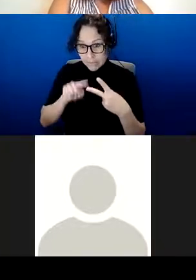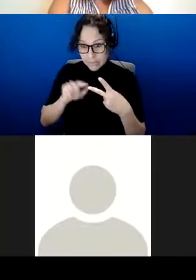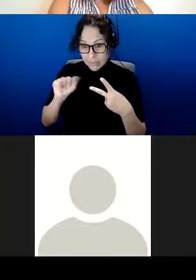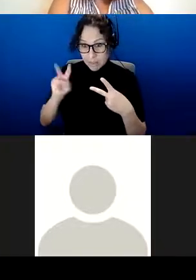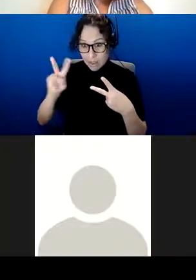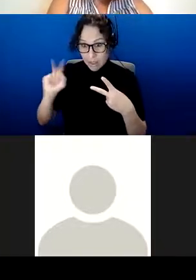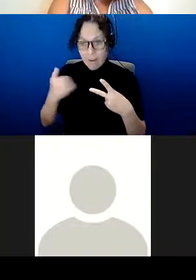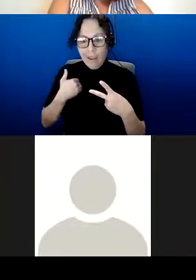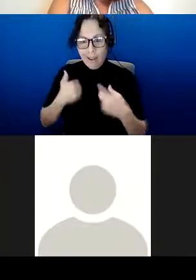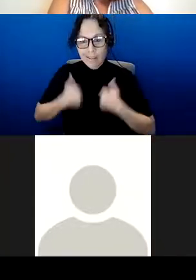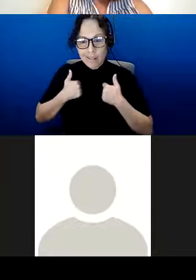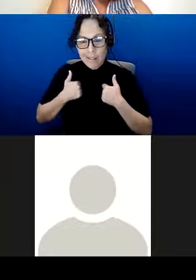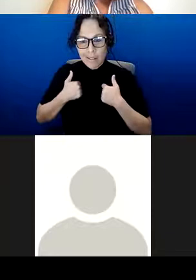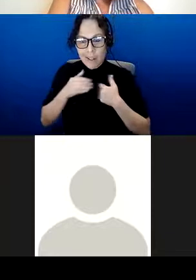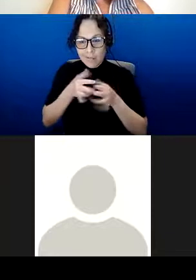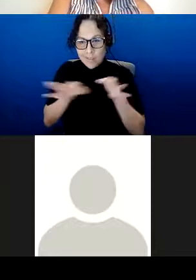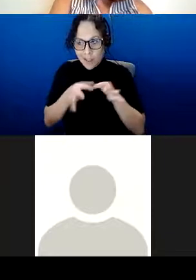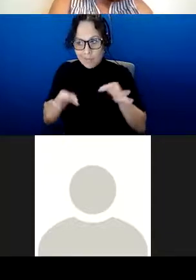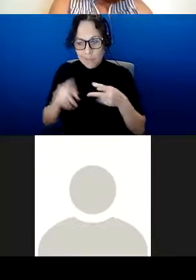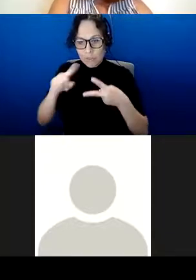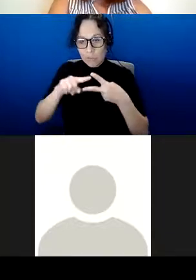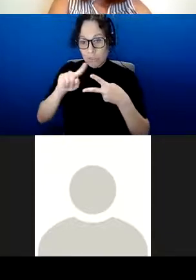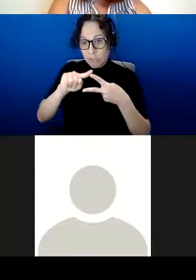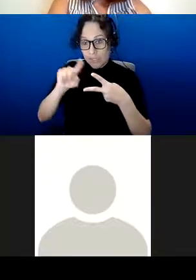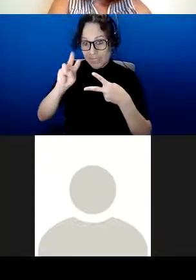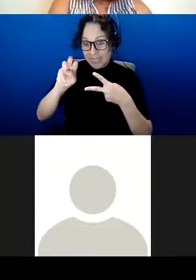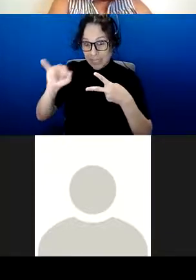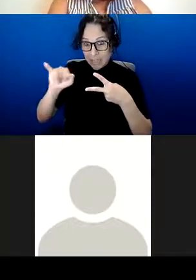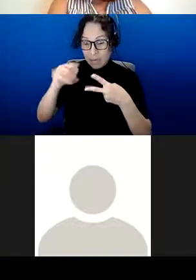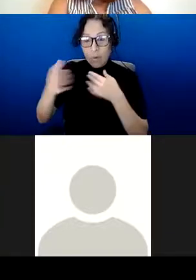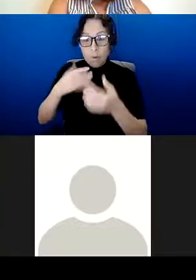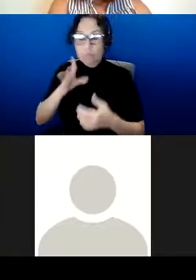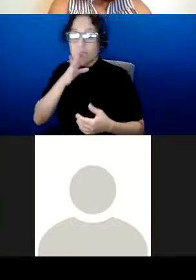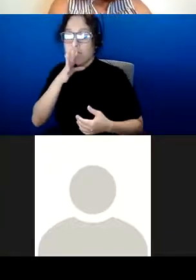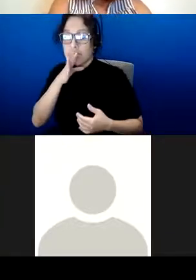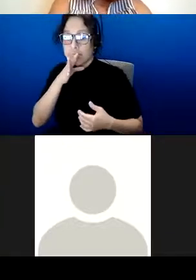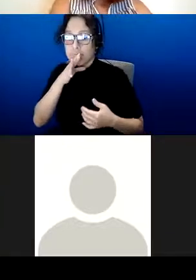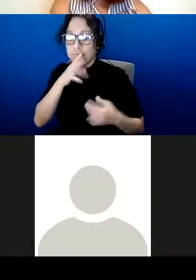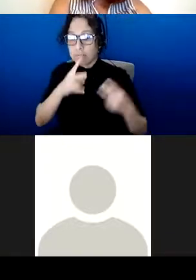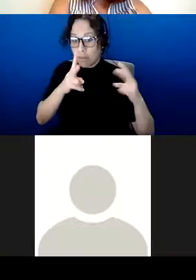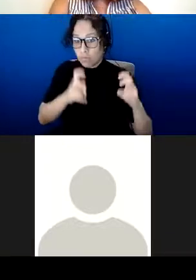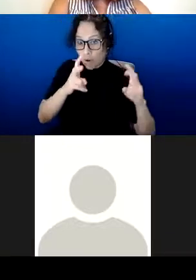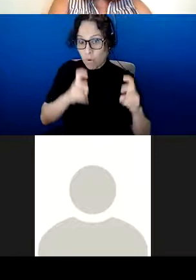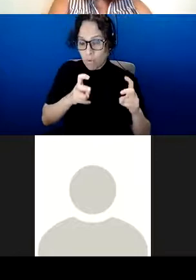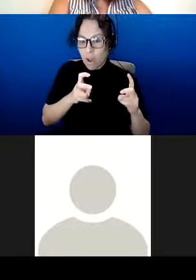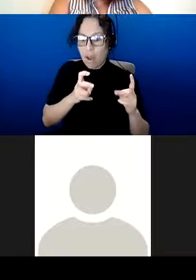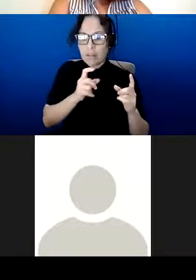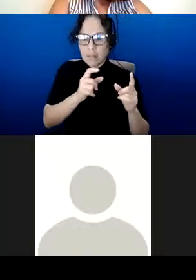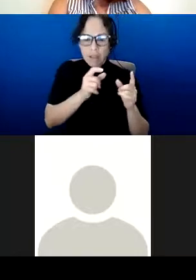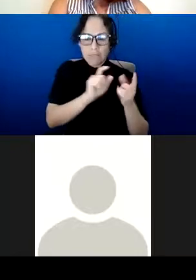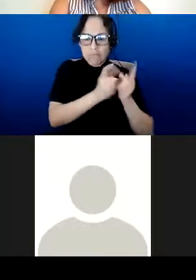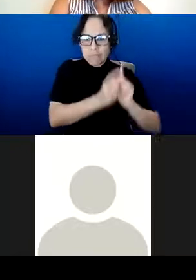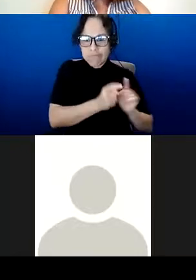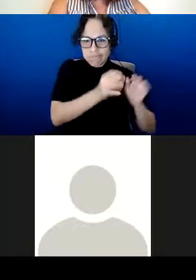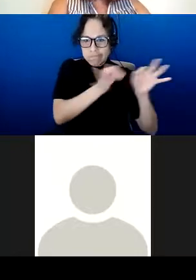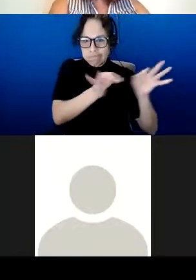live captioning, and TEMI records what's being said and transcribes the words. And we